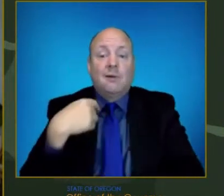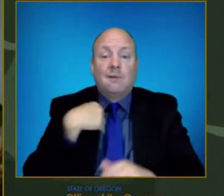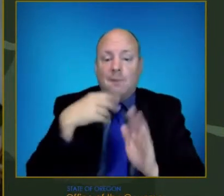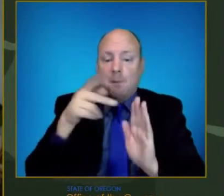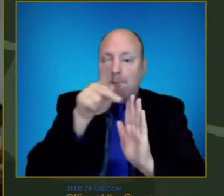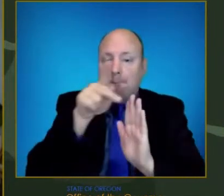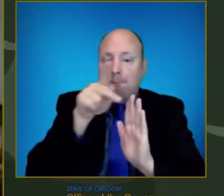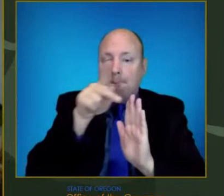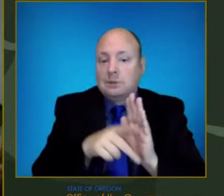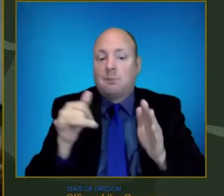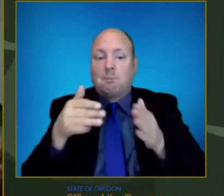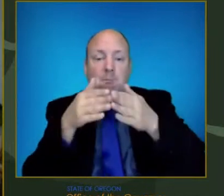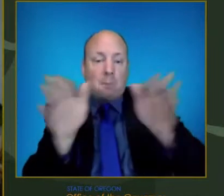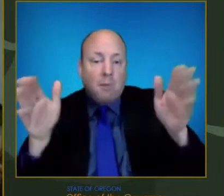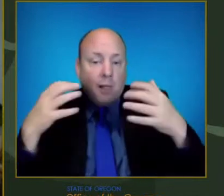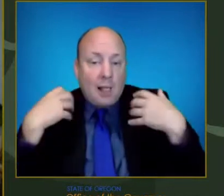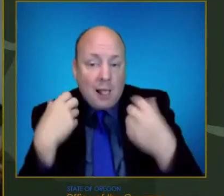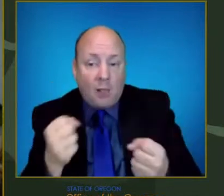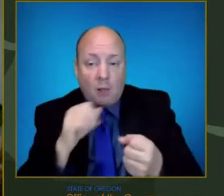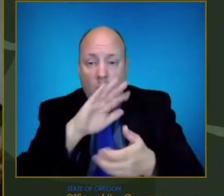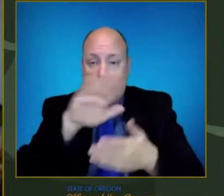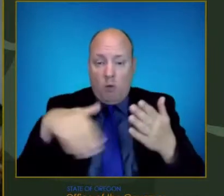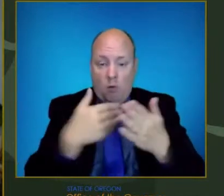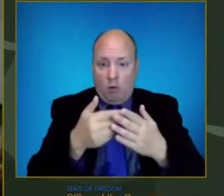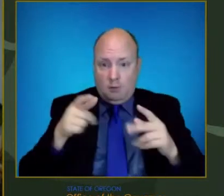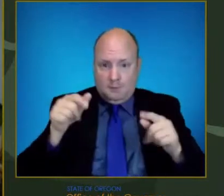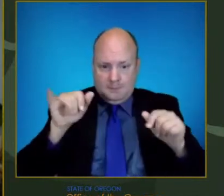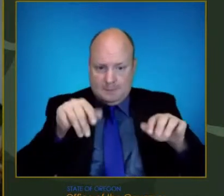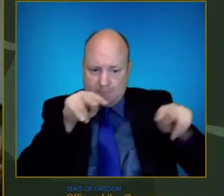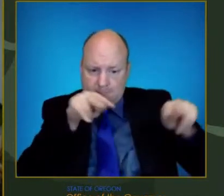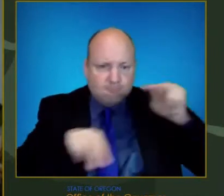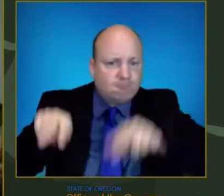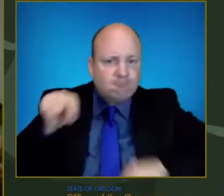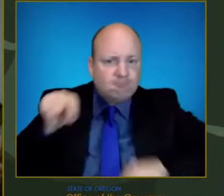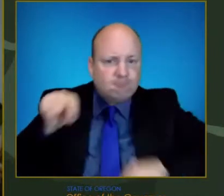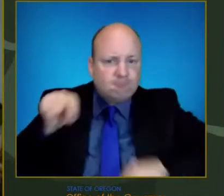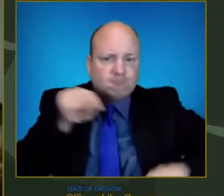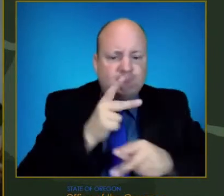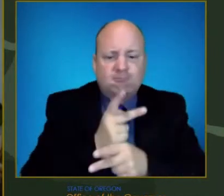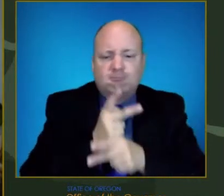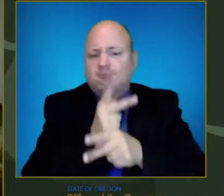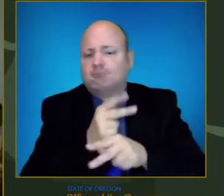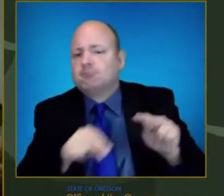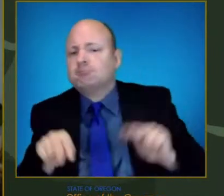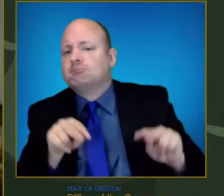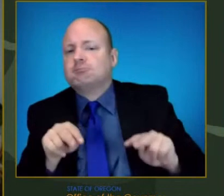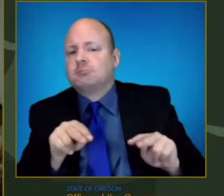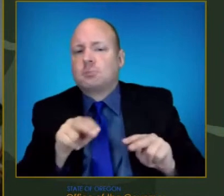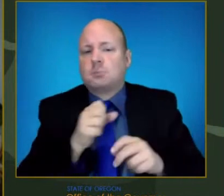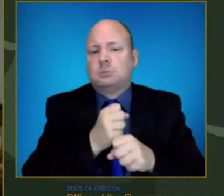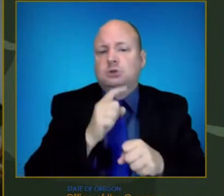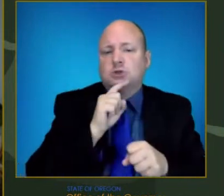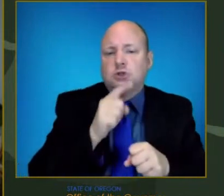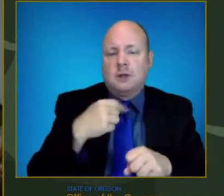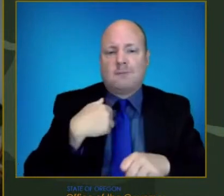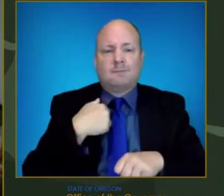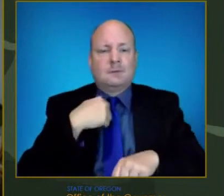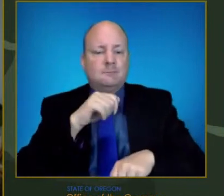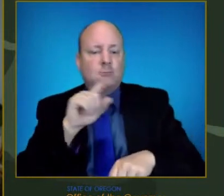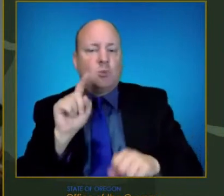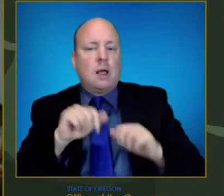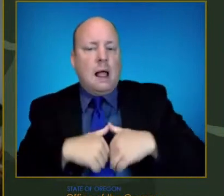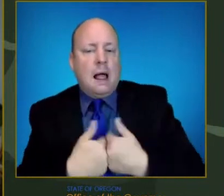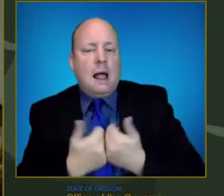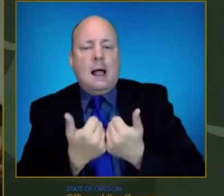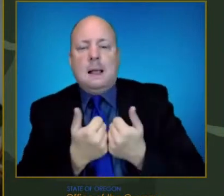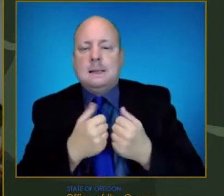other vaccinators to manage the logistics of serving vaccination sites and ensuring access across the general population and focus settings